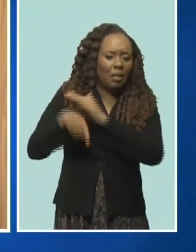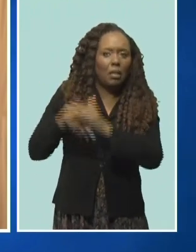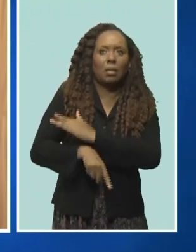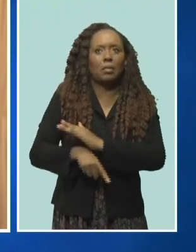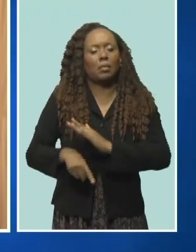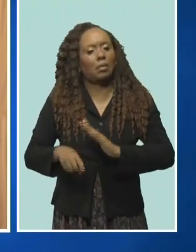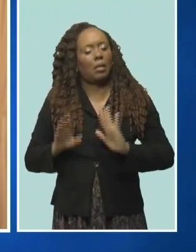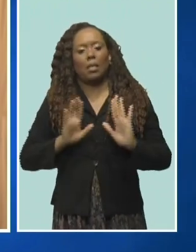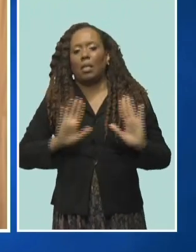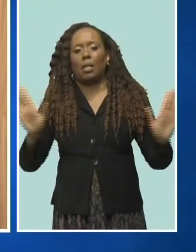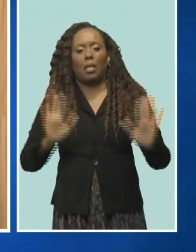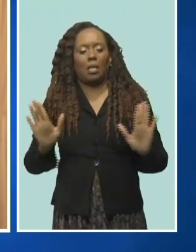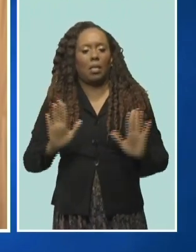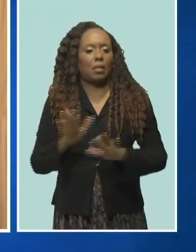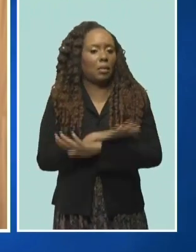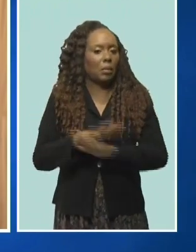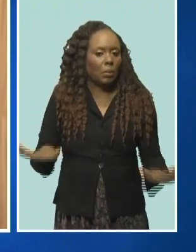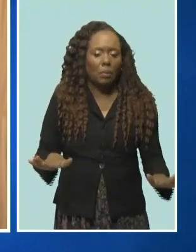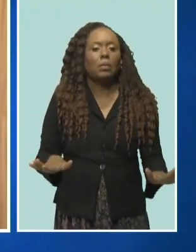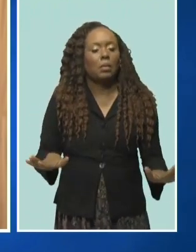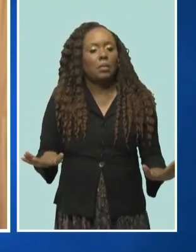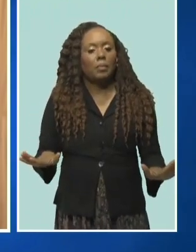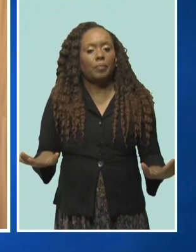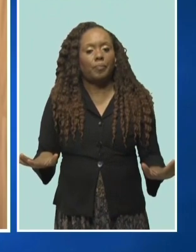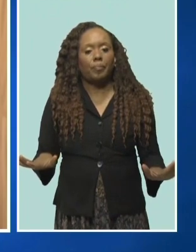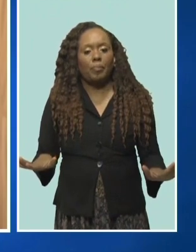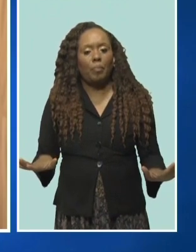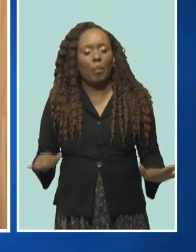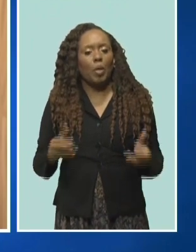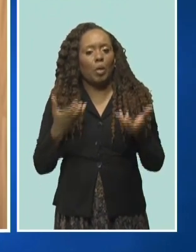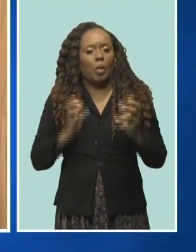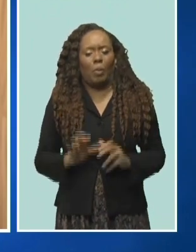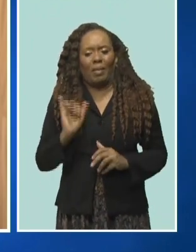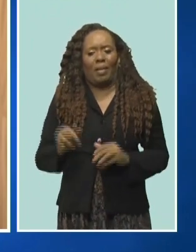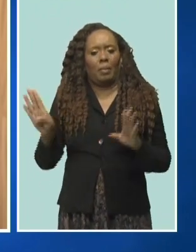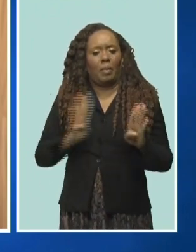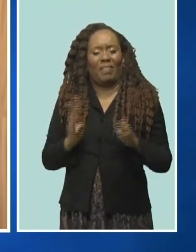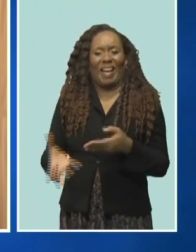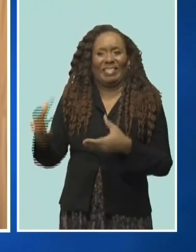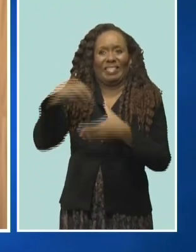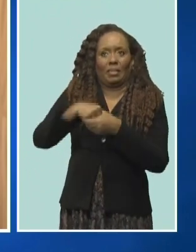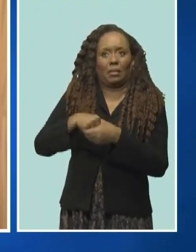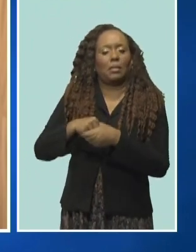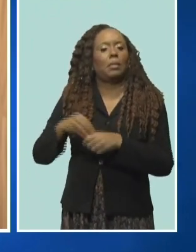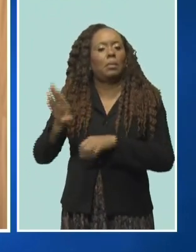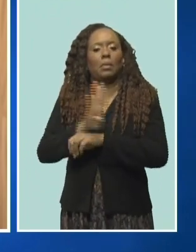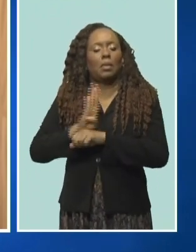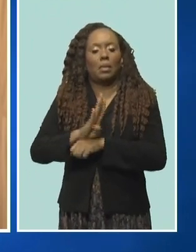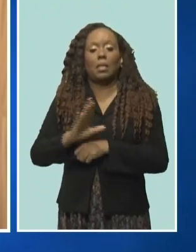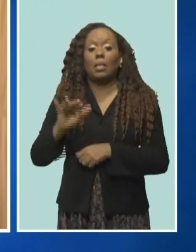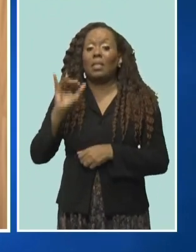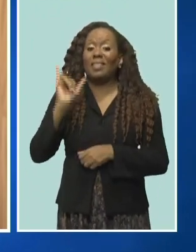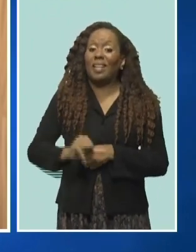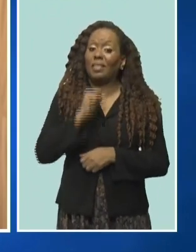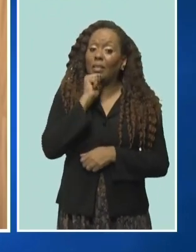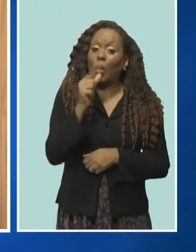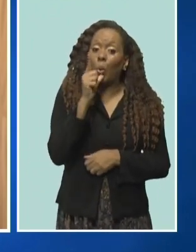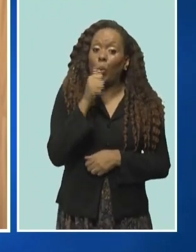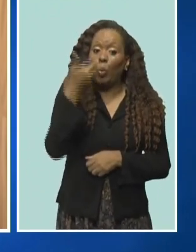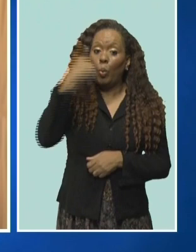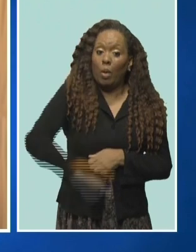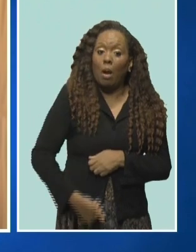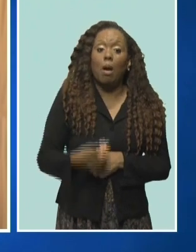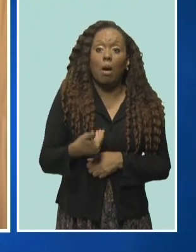truthful. Do not bring it, my friends, into our way of life. This is not who we are, and we